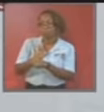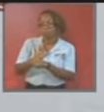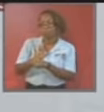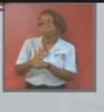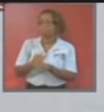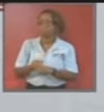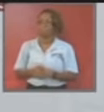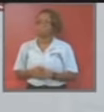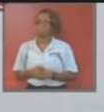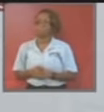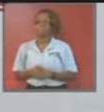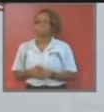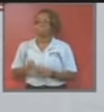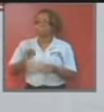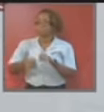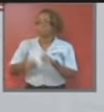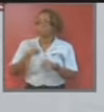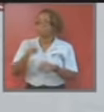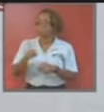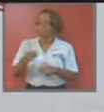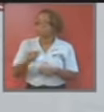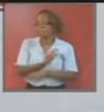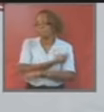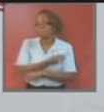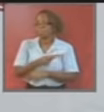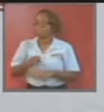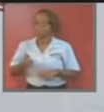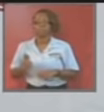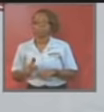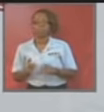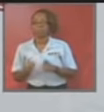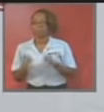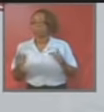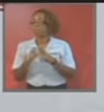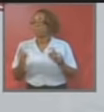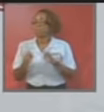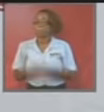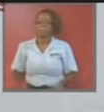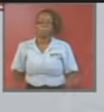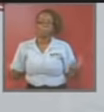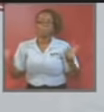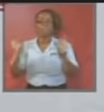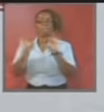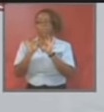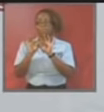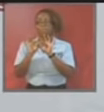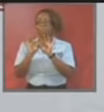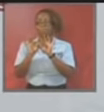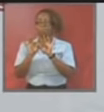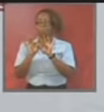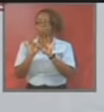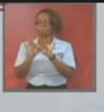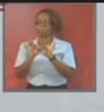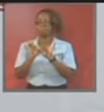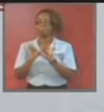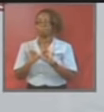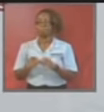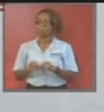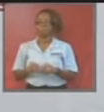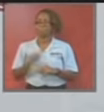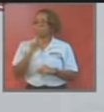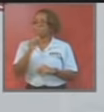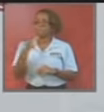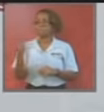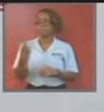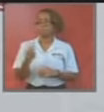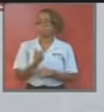another useful and necessary strategy alongside, but not replacing, all of the physical distancing and